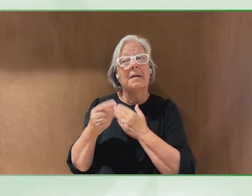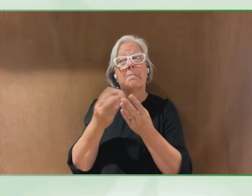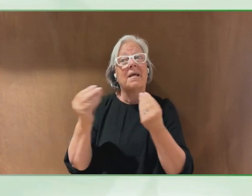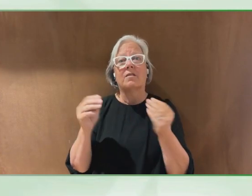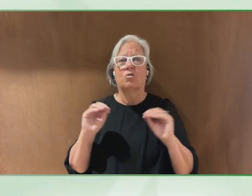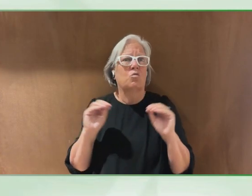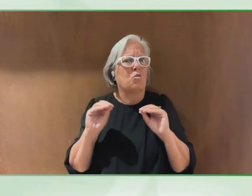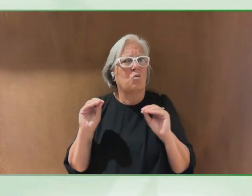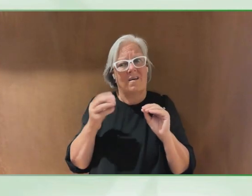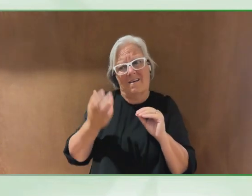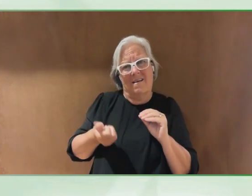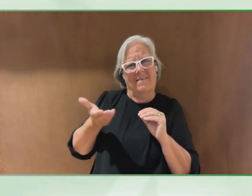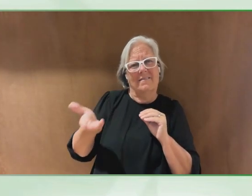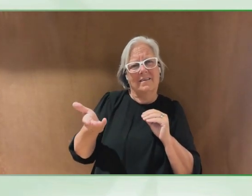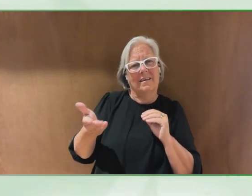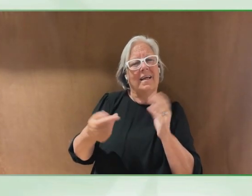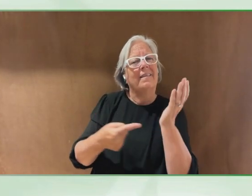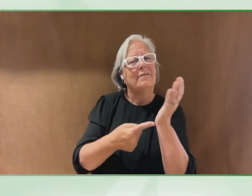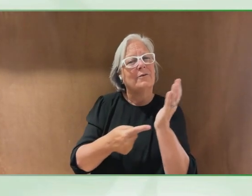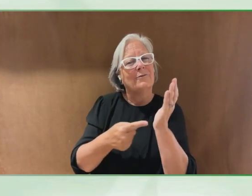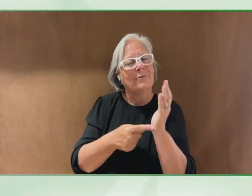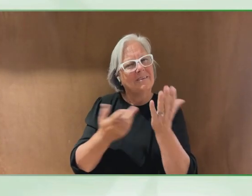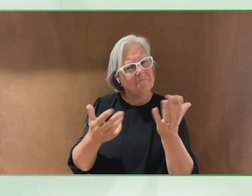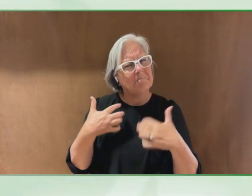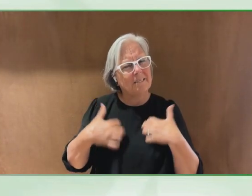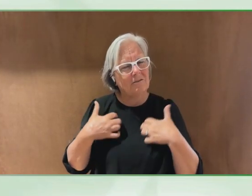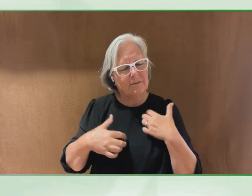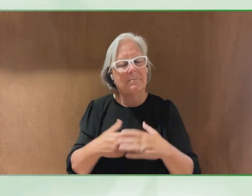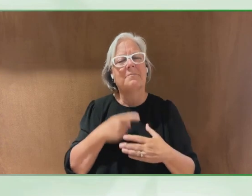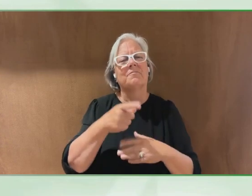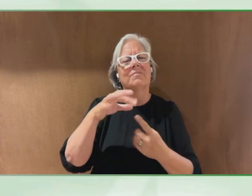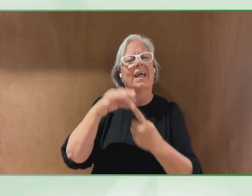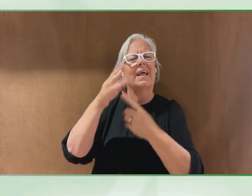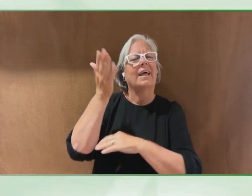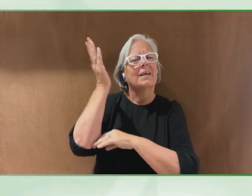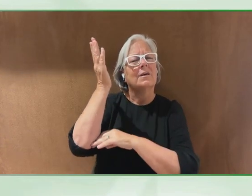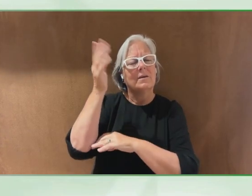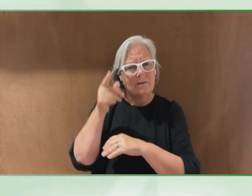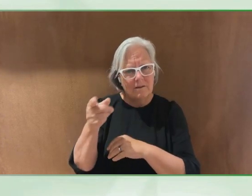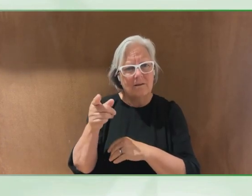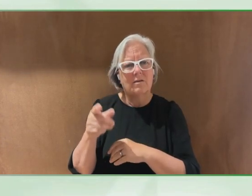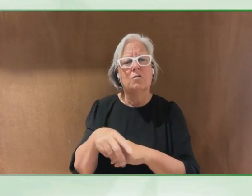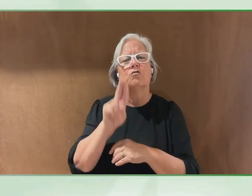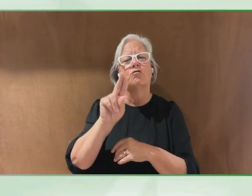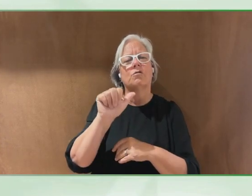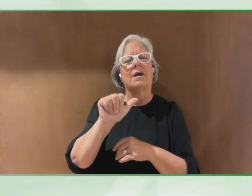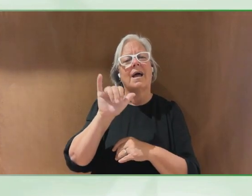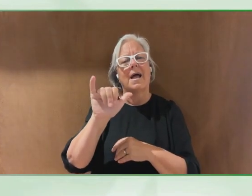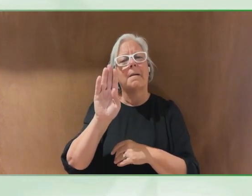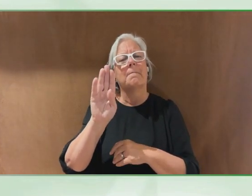interesting, actually, in the keynote speech about the wonderful Ray-Ban sunglasses. They sound amazing,